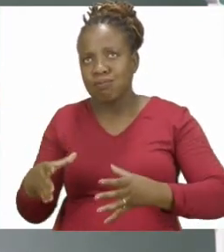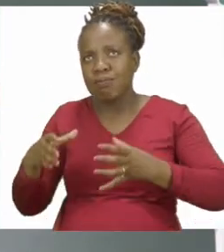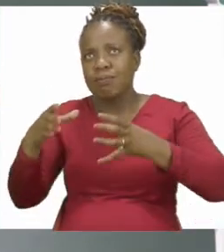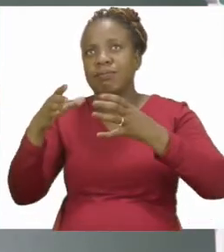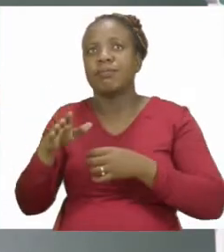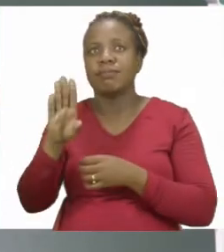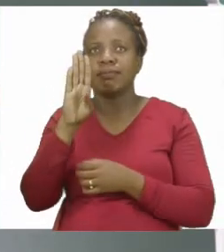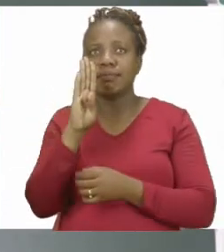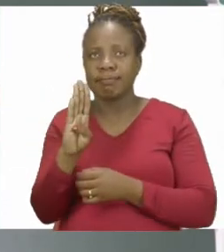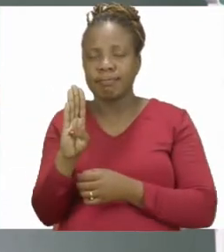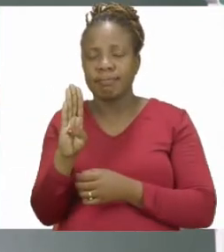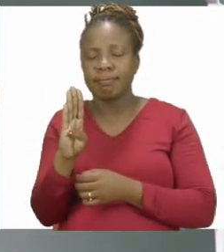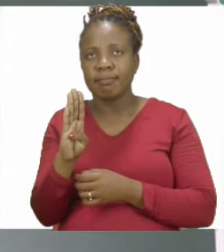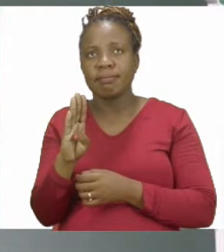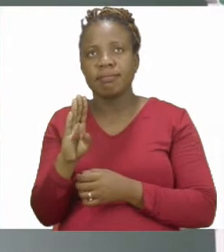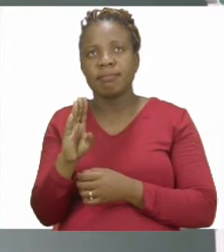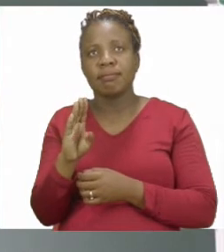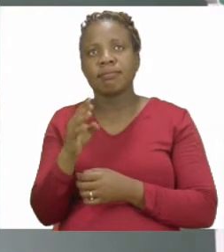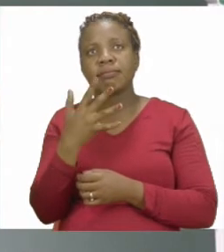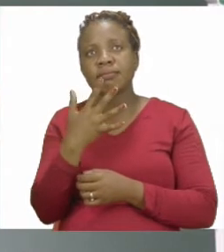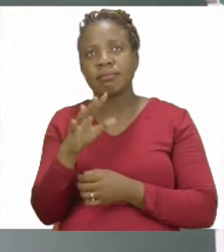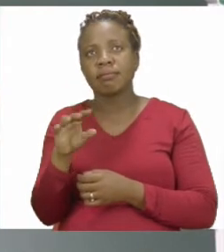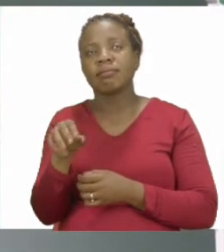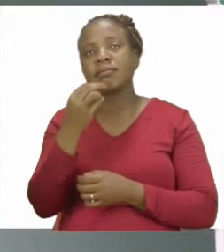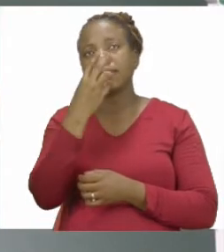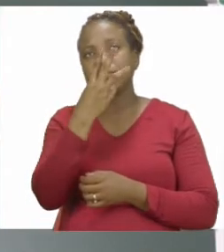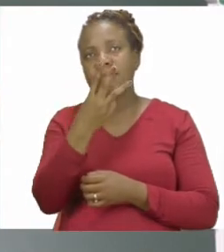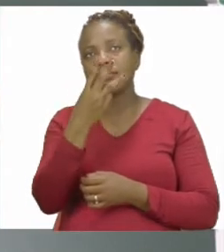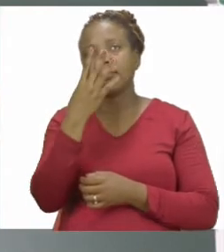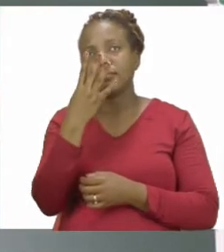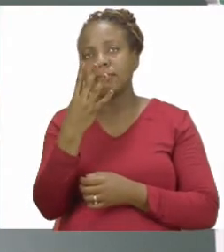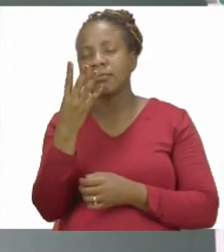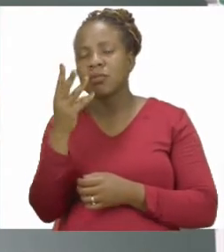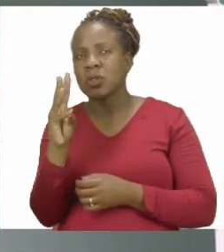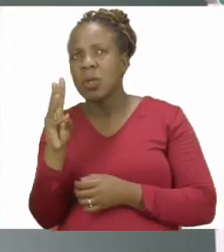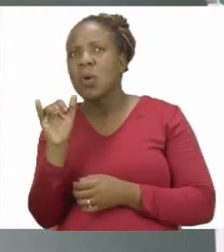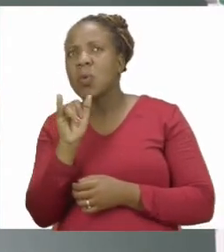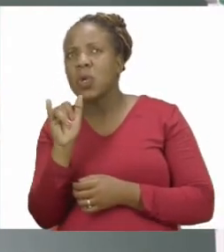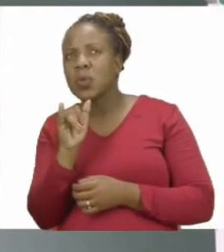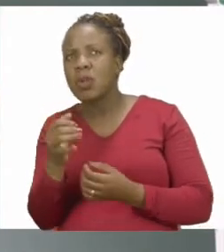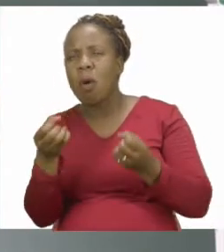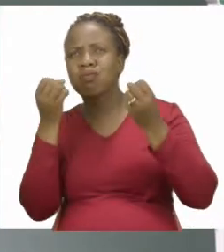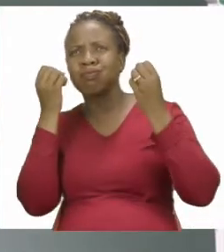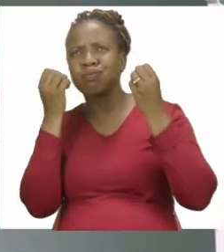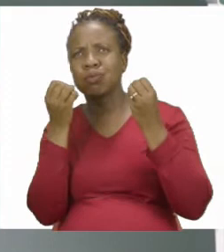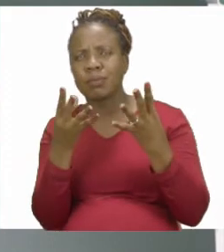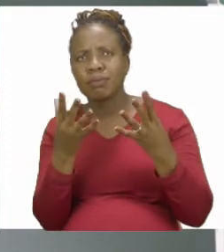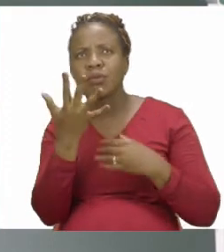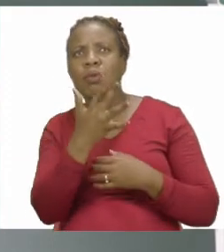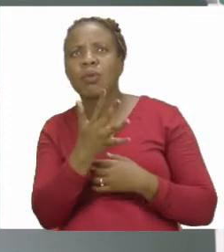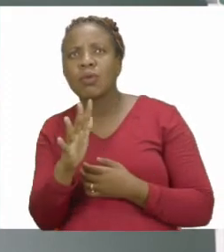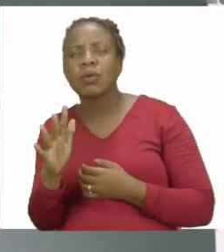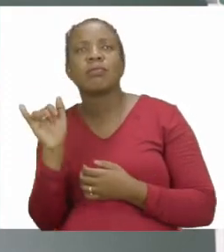346. So which tank holds more water? Tank B, that's right.